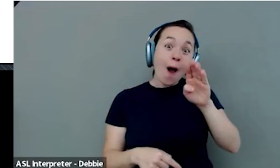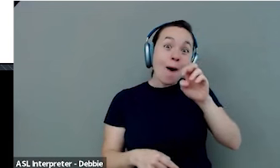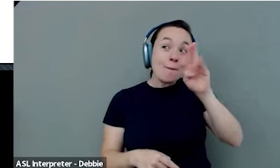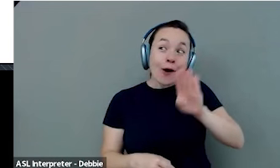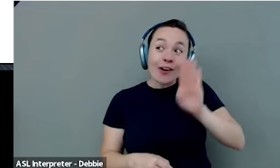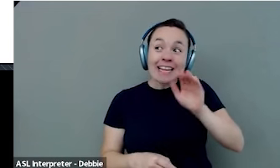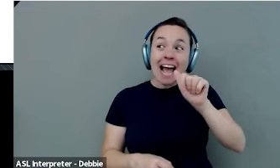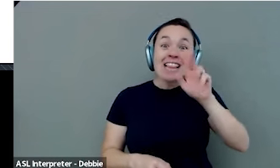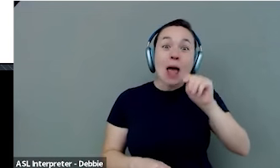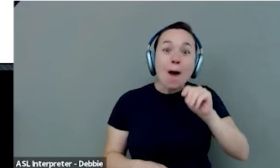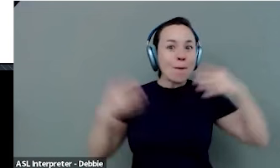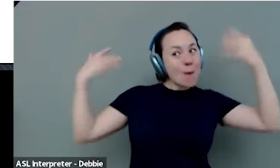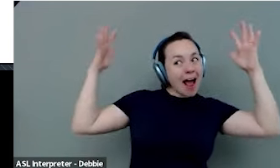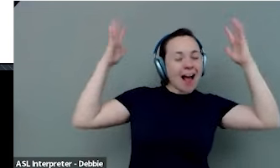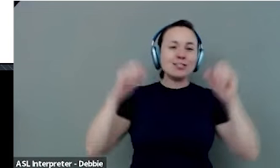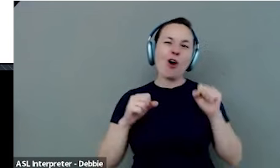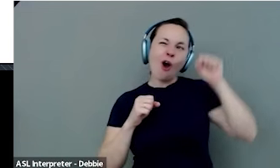So Melissa, take it away.